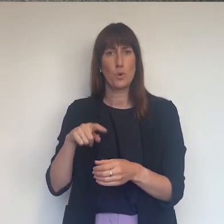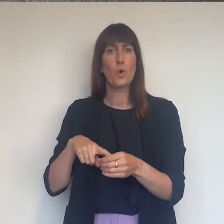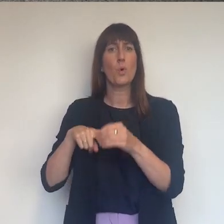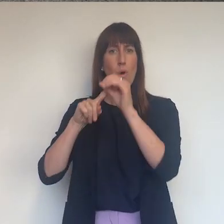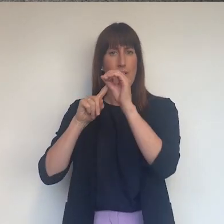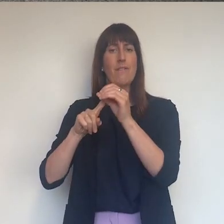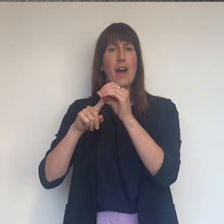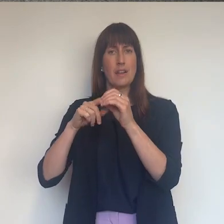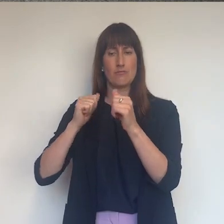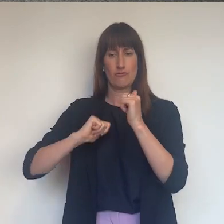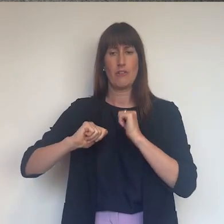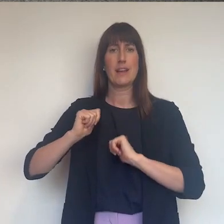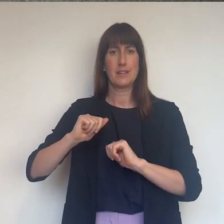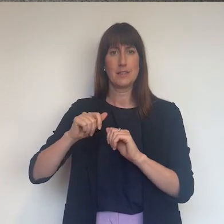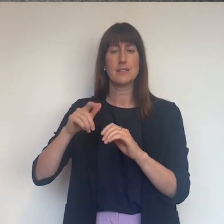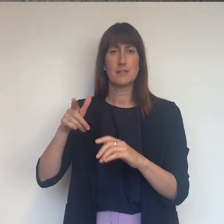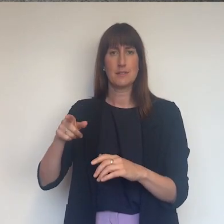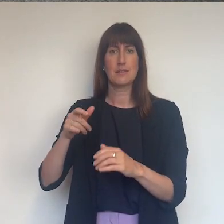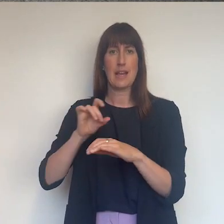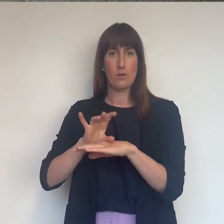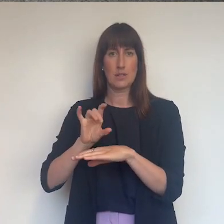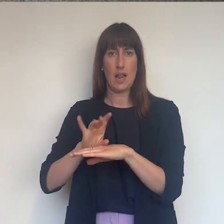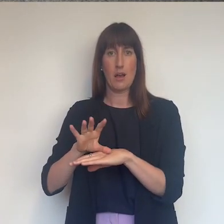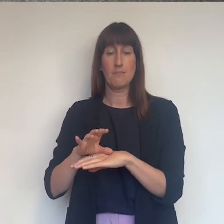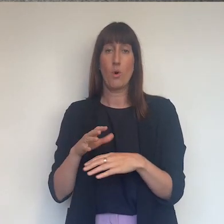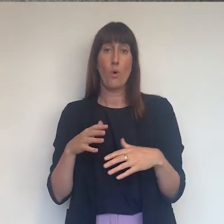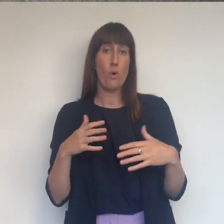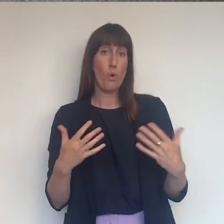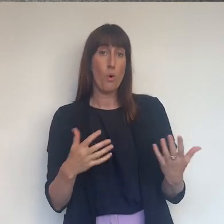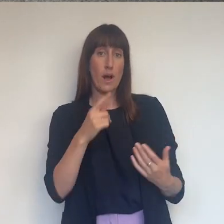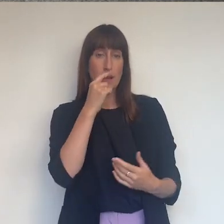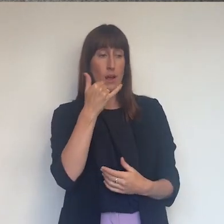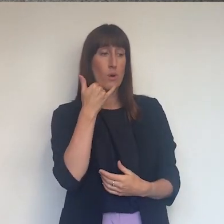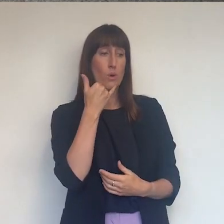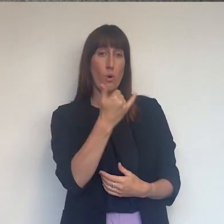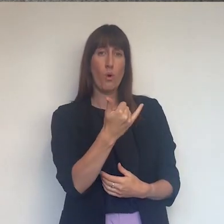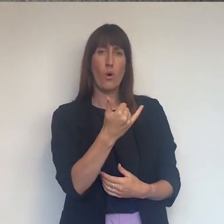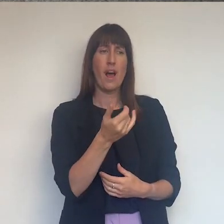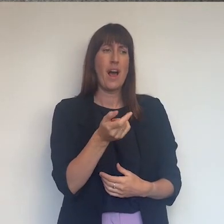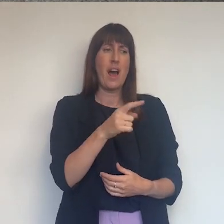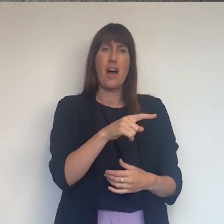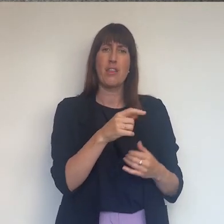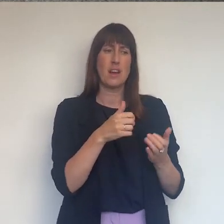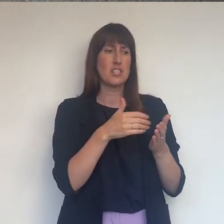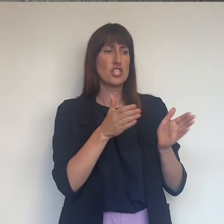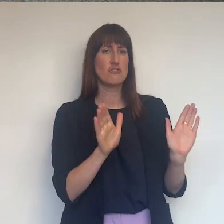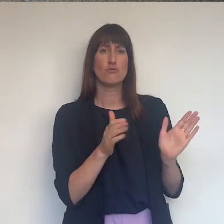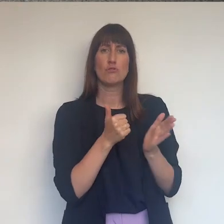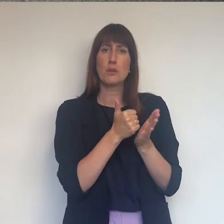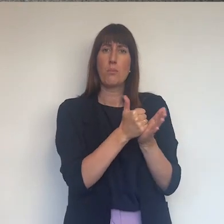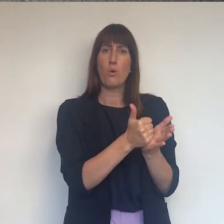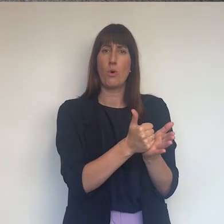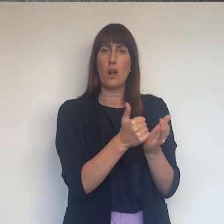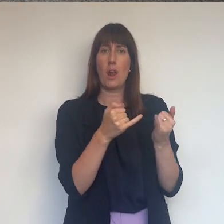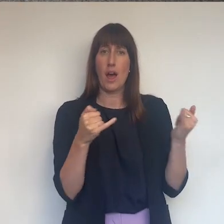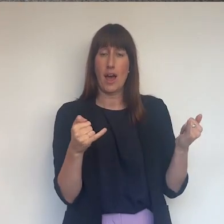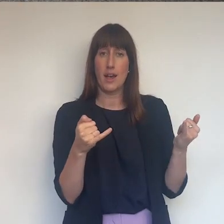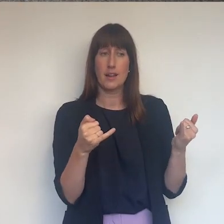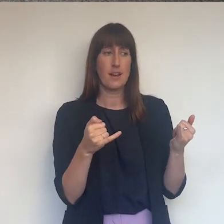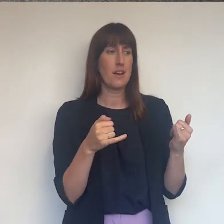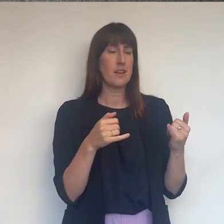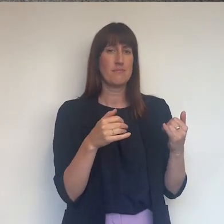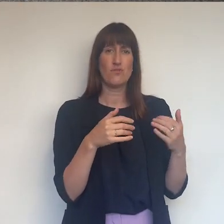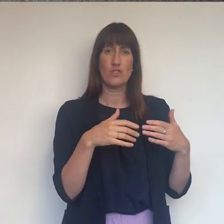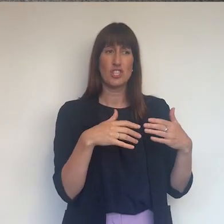You can also call the Whakarongorau line for support, and that includes